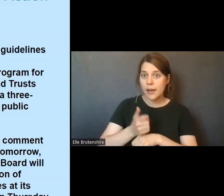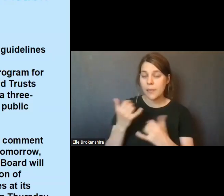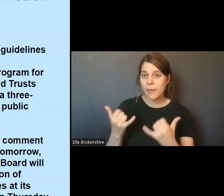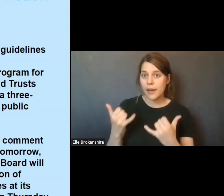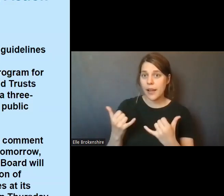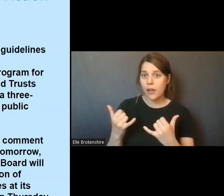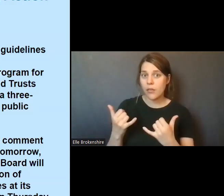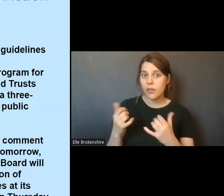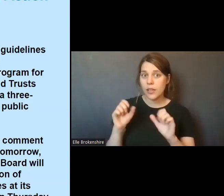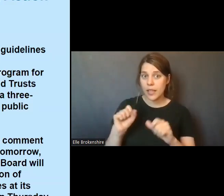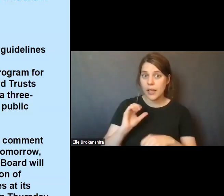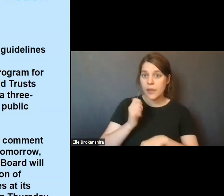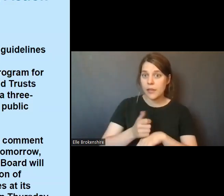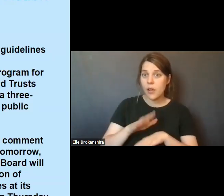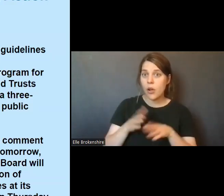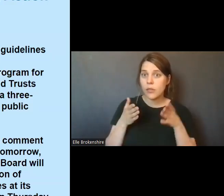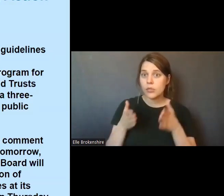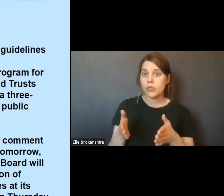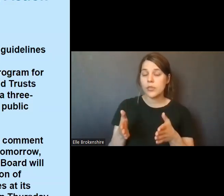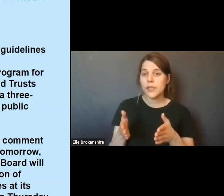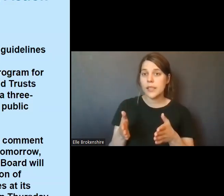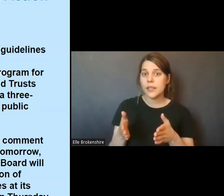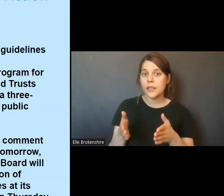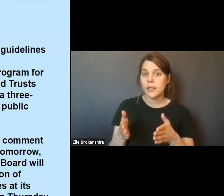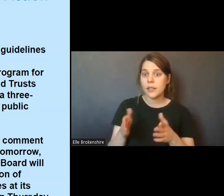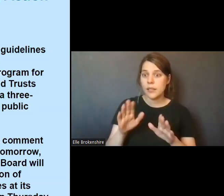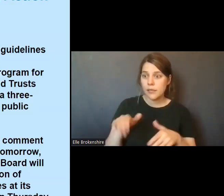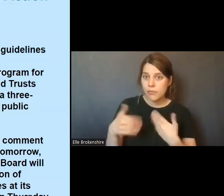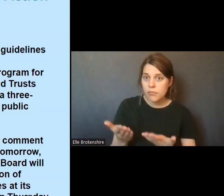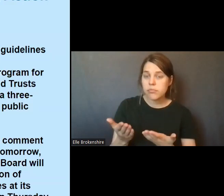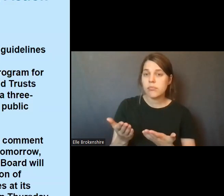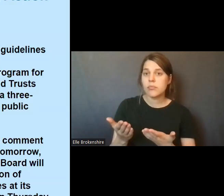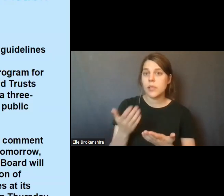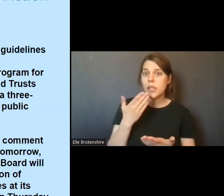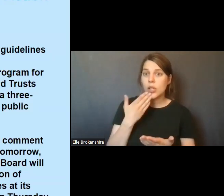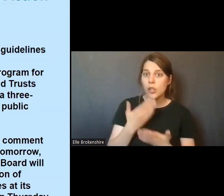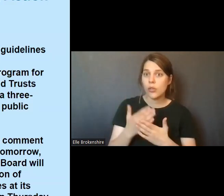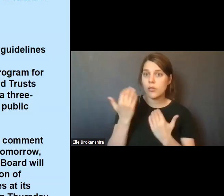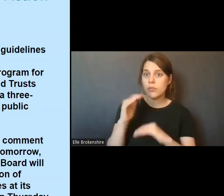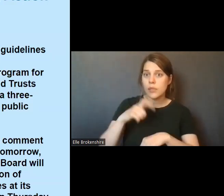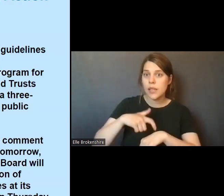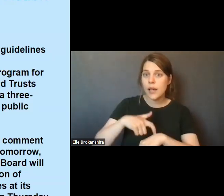street, in a deliberate amount of time?